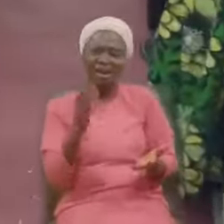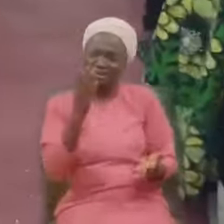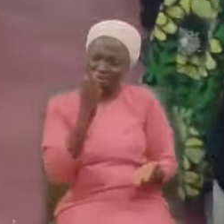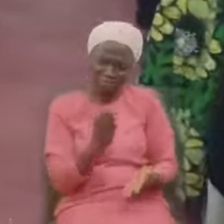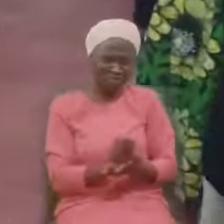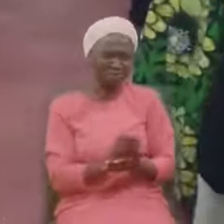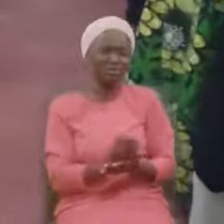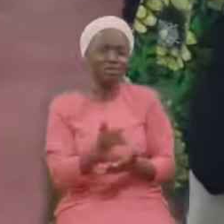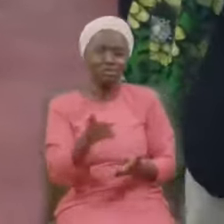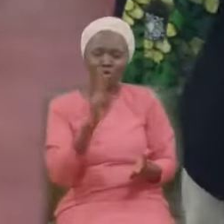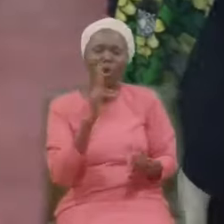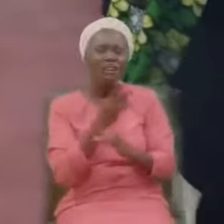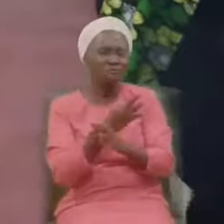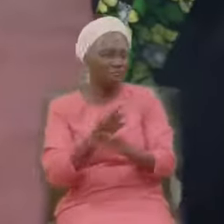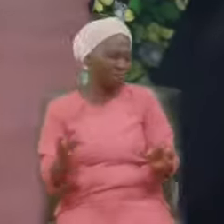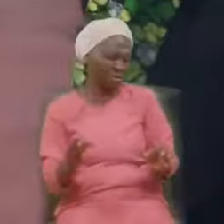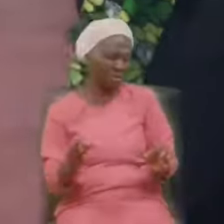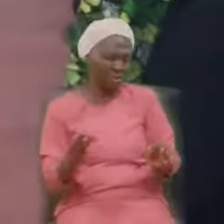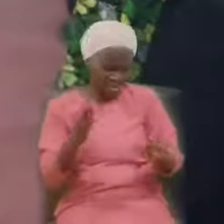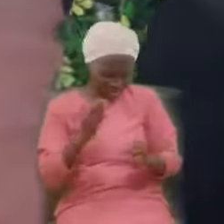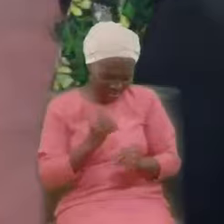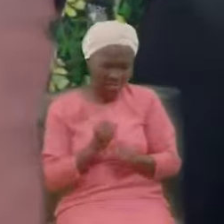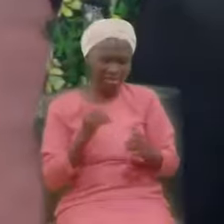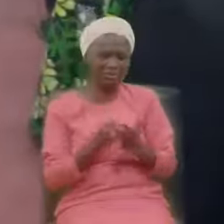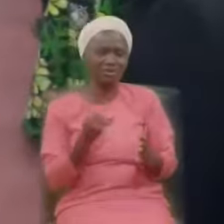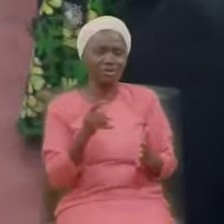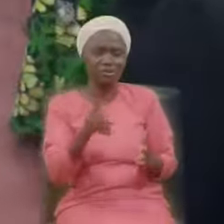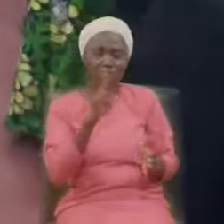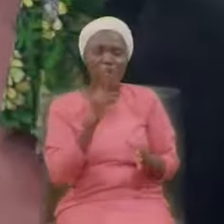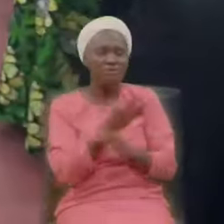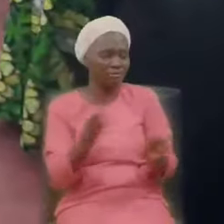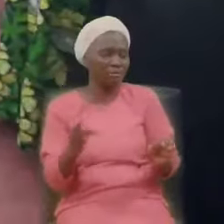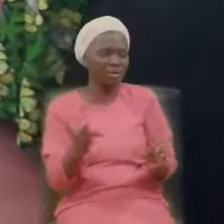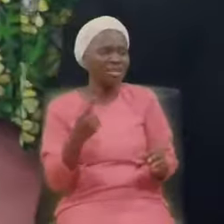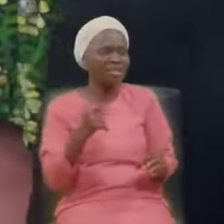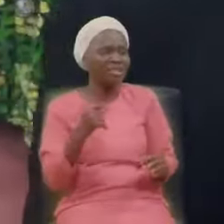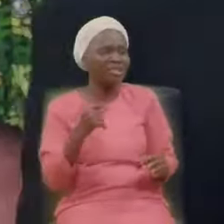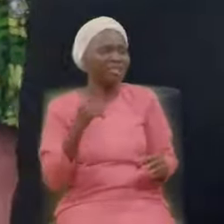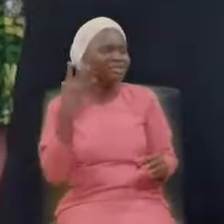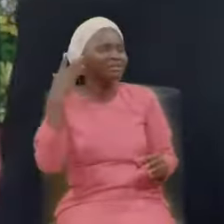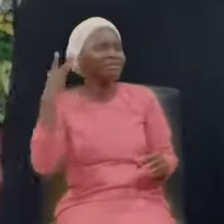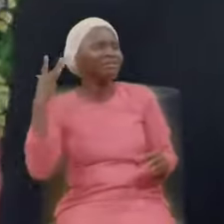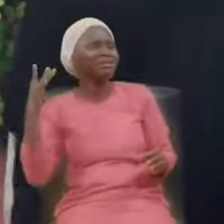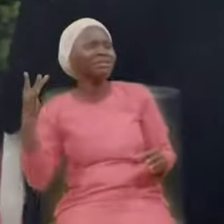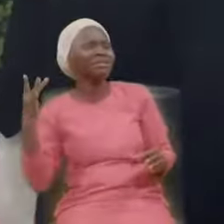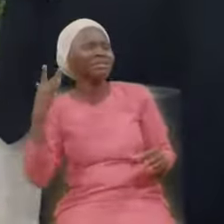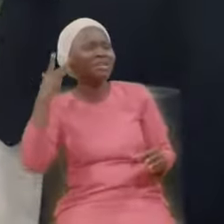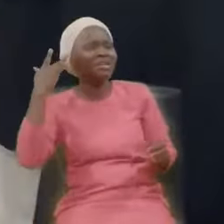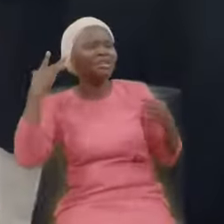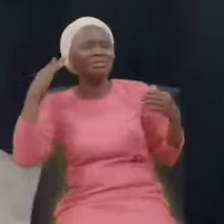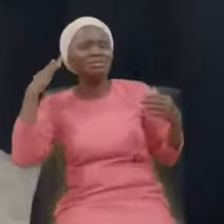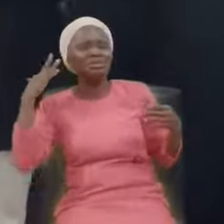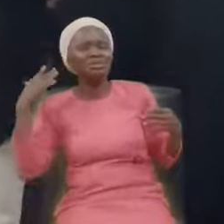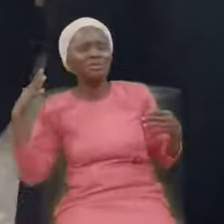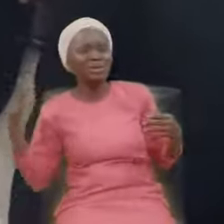The noise in your ear, all that is healed. You're free.